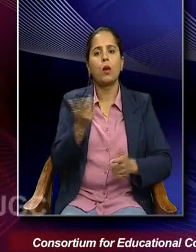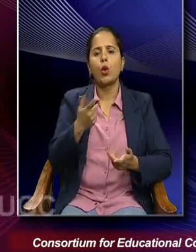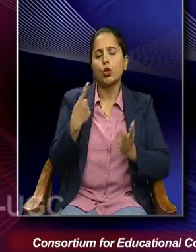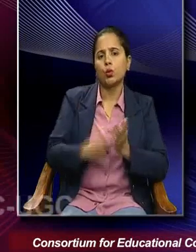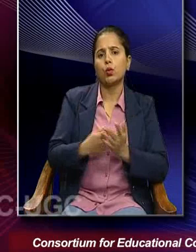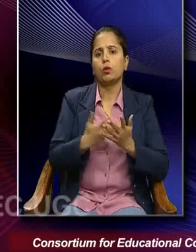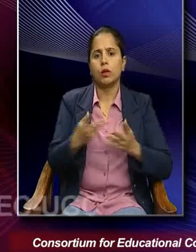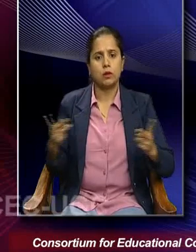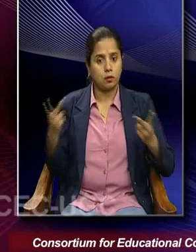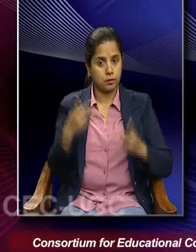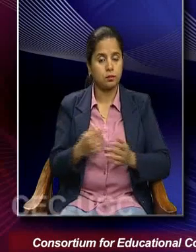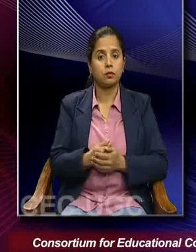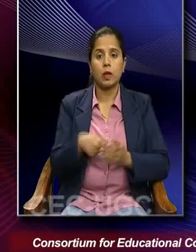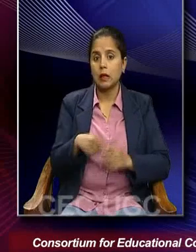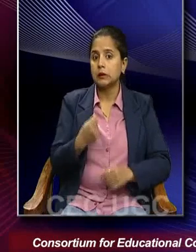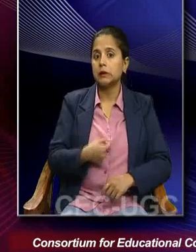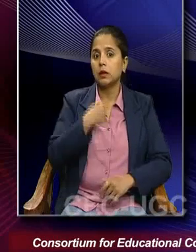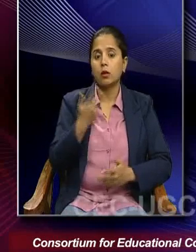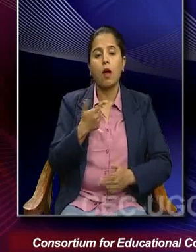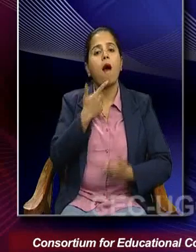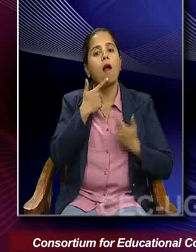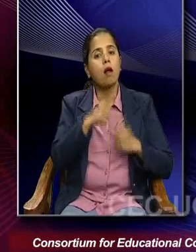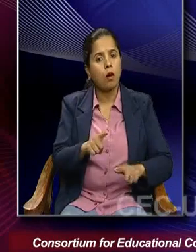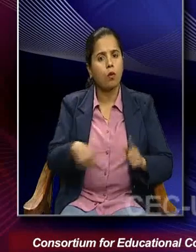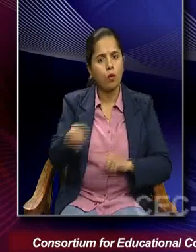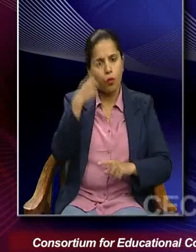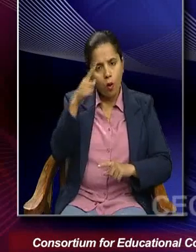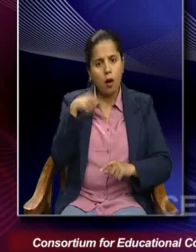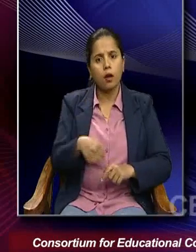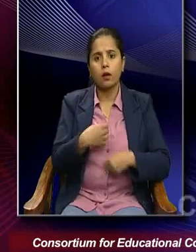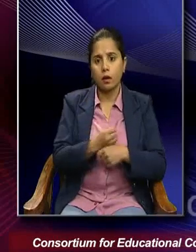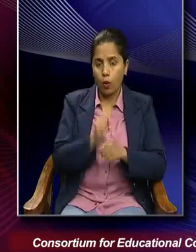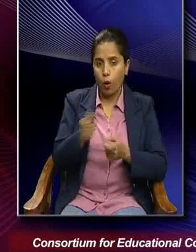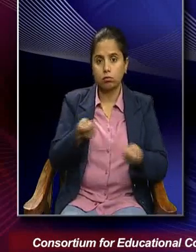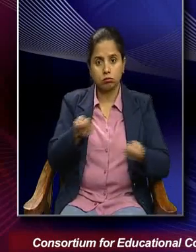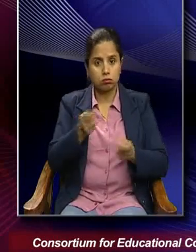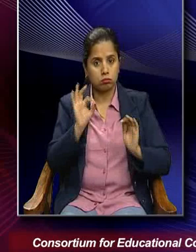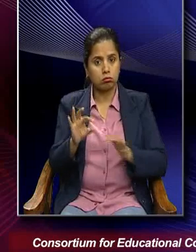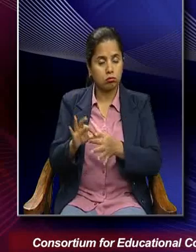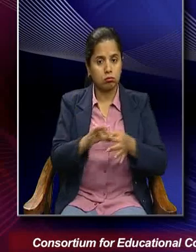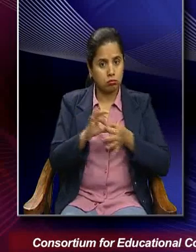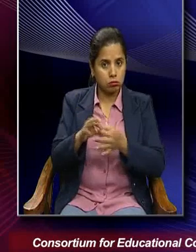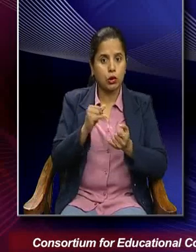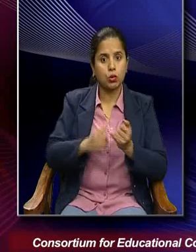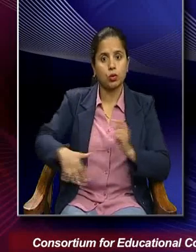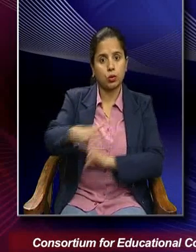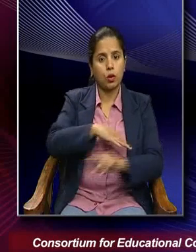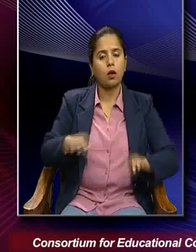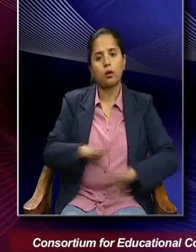norms. The self allows for greater coordination in a society as a